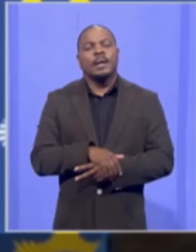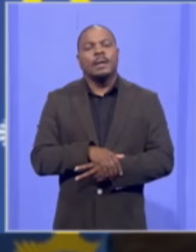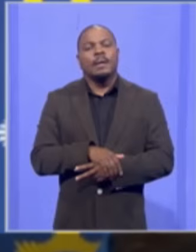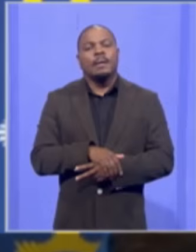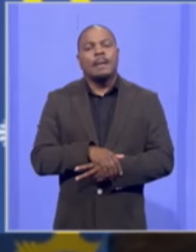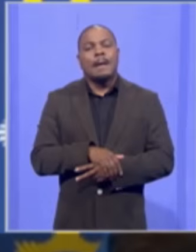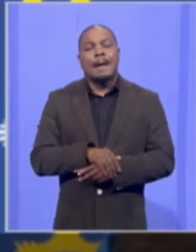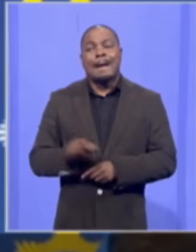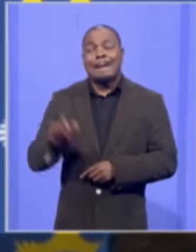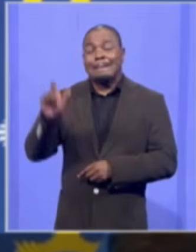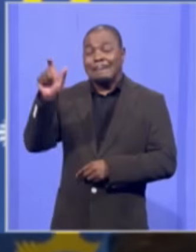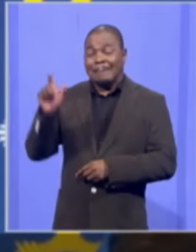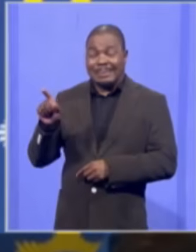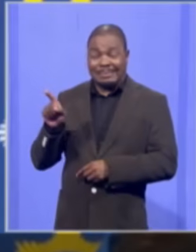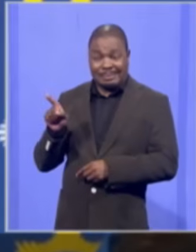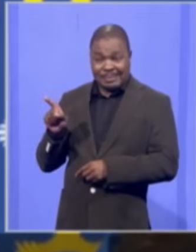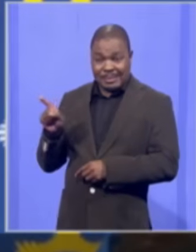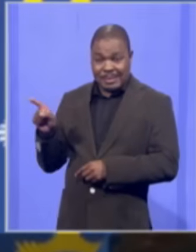That person,